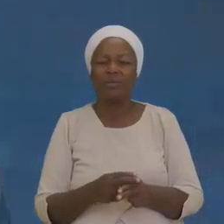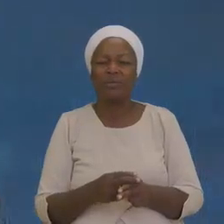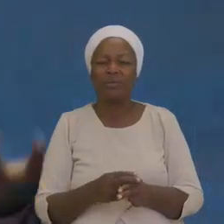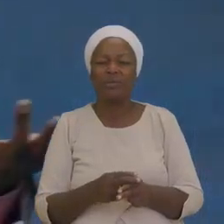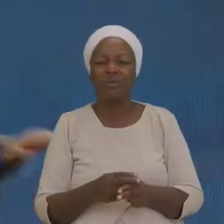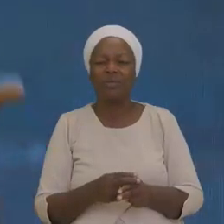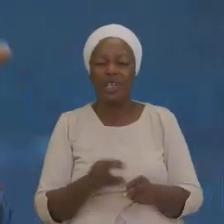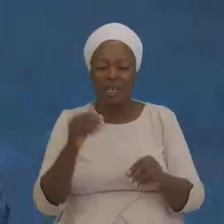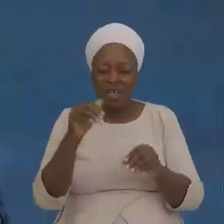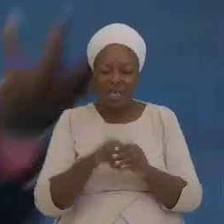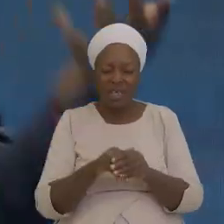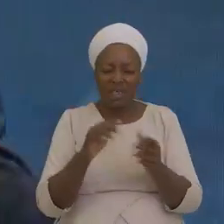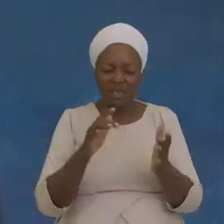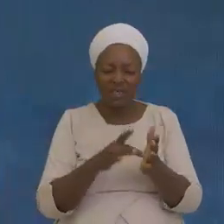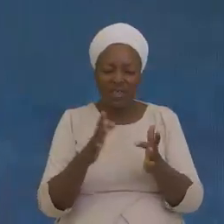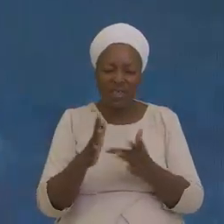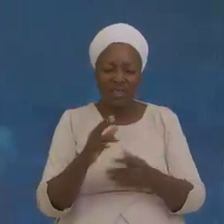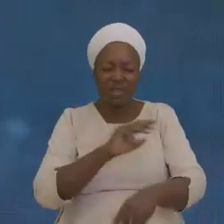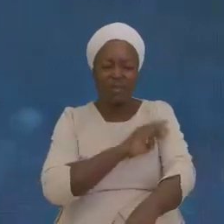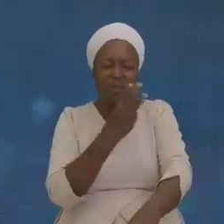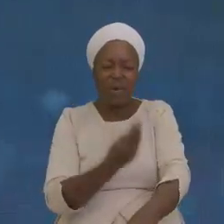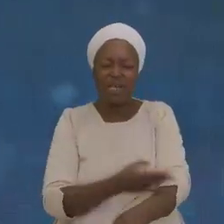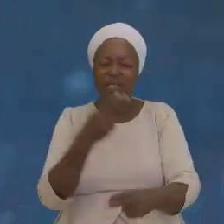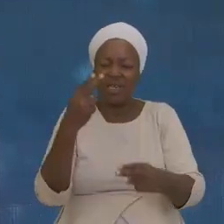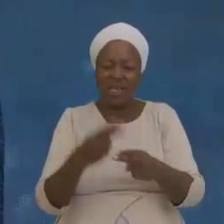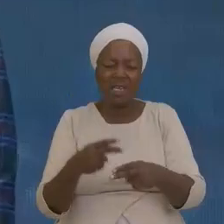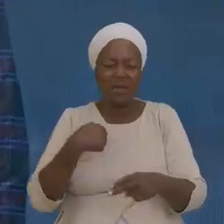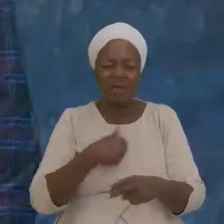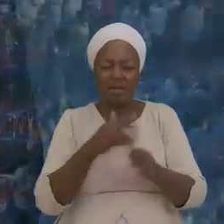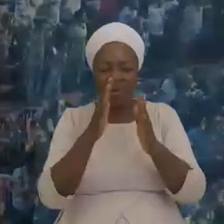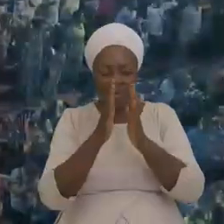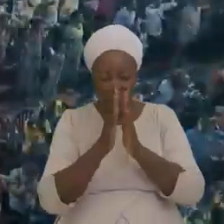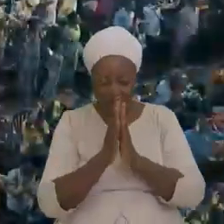In Jesus' mighty name, we pray.